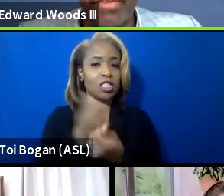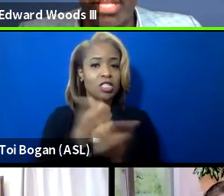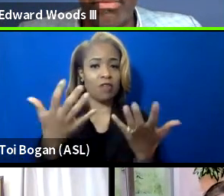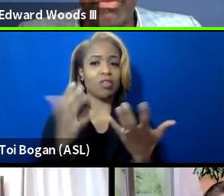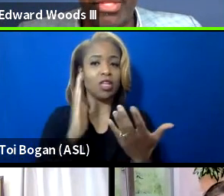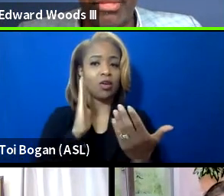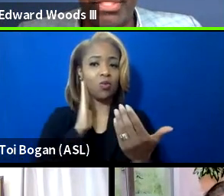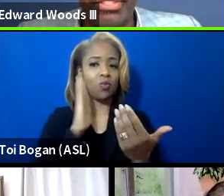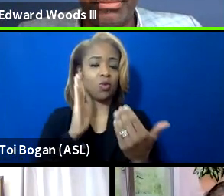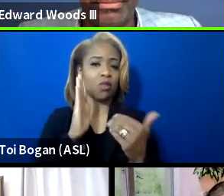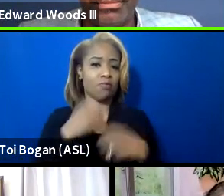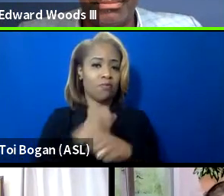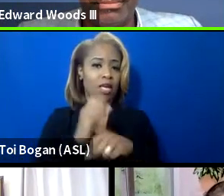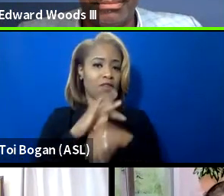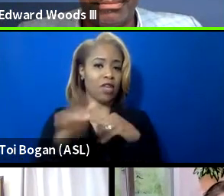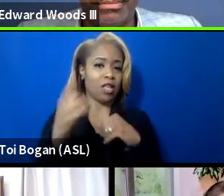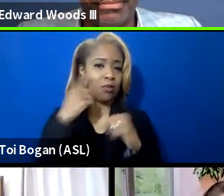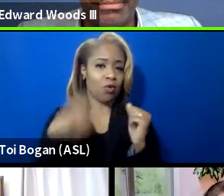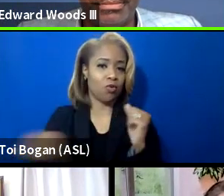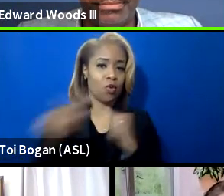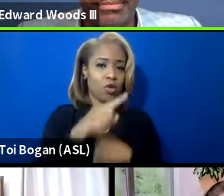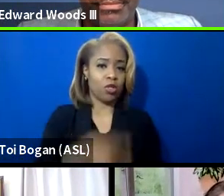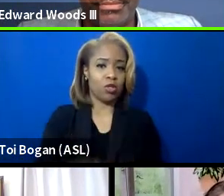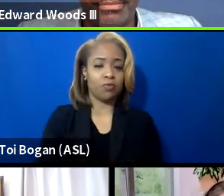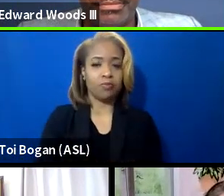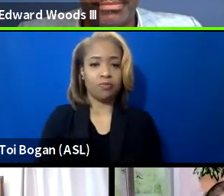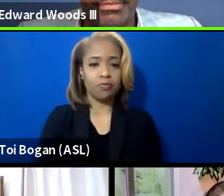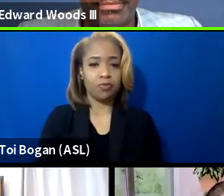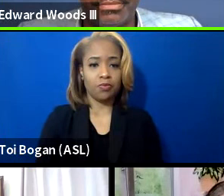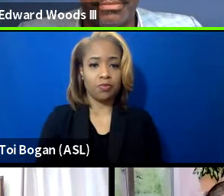have all of that available for the commission.